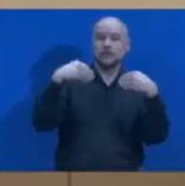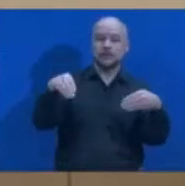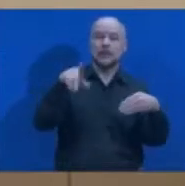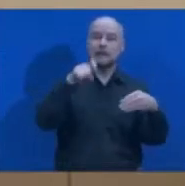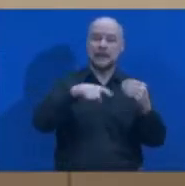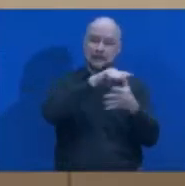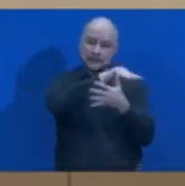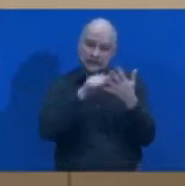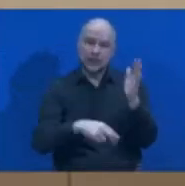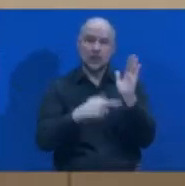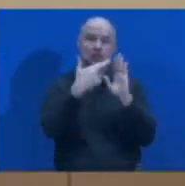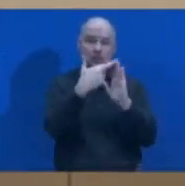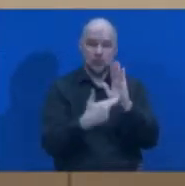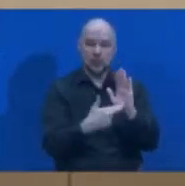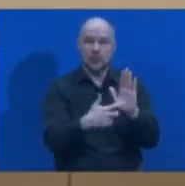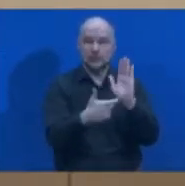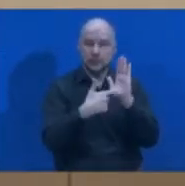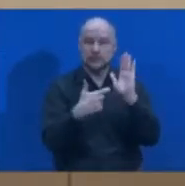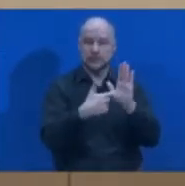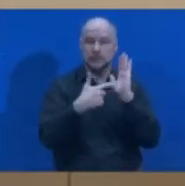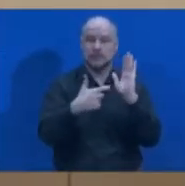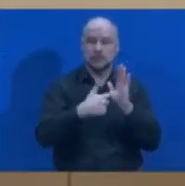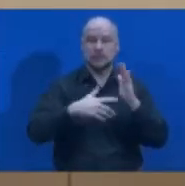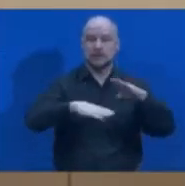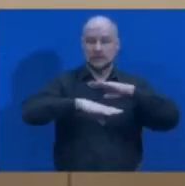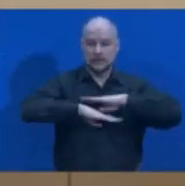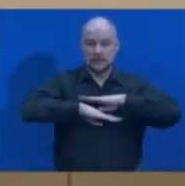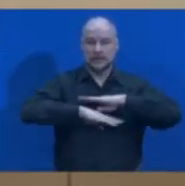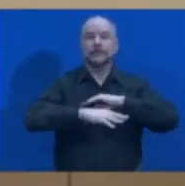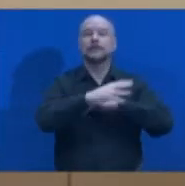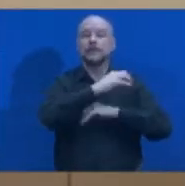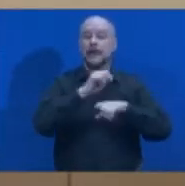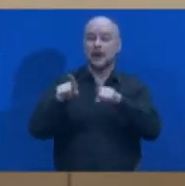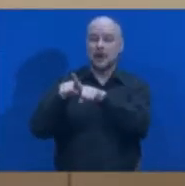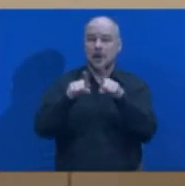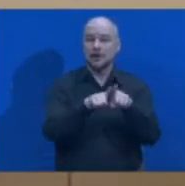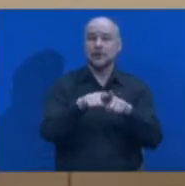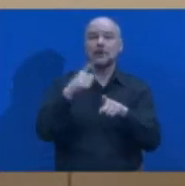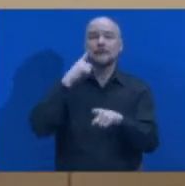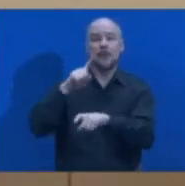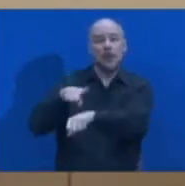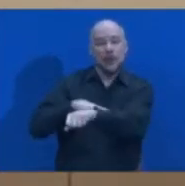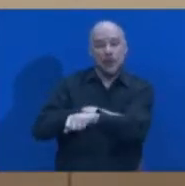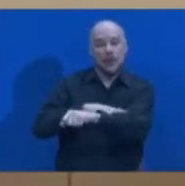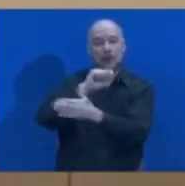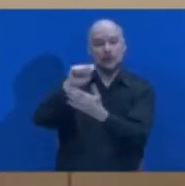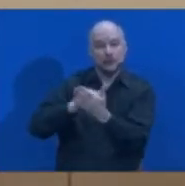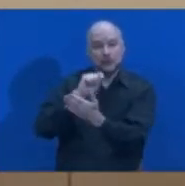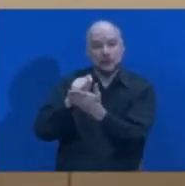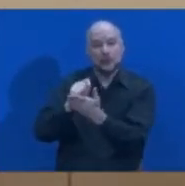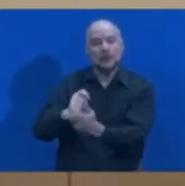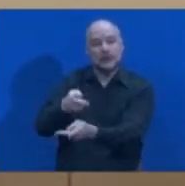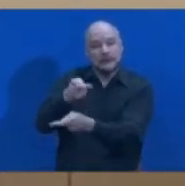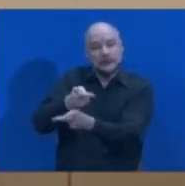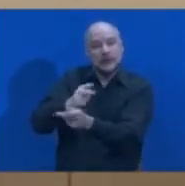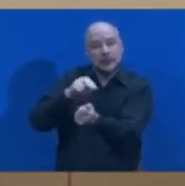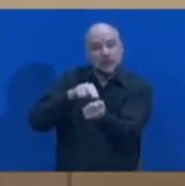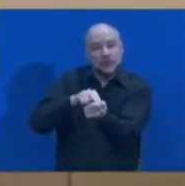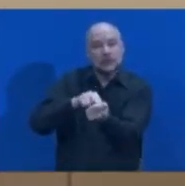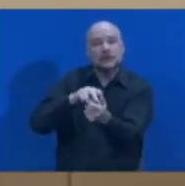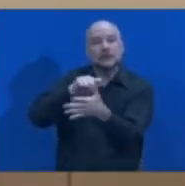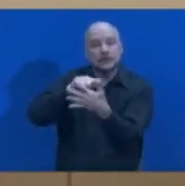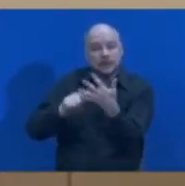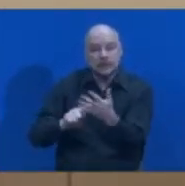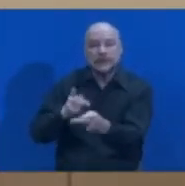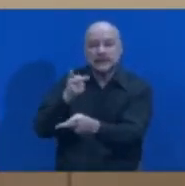and customers, and visitation continues to be banned at long-term care facilities except for certain compassionate care situations. So I'm